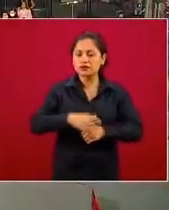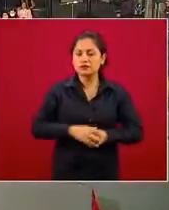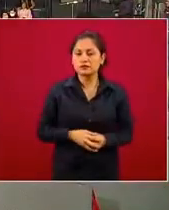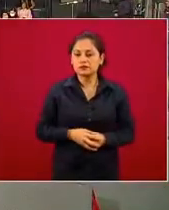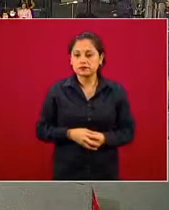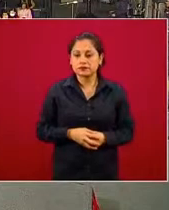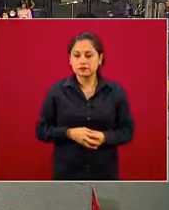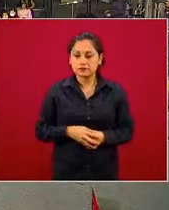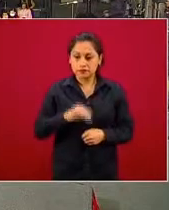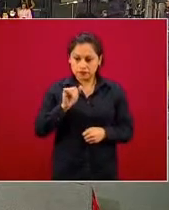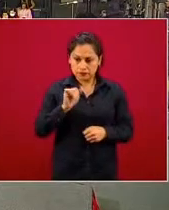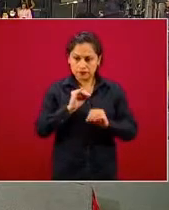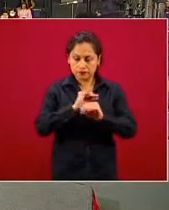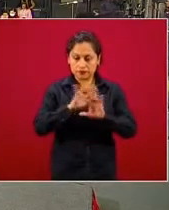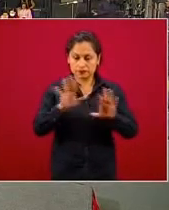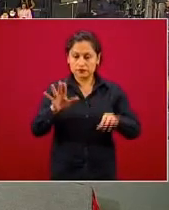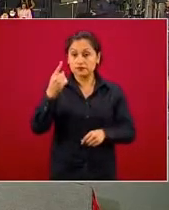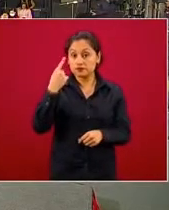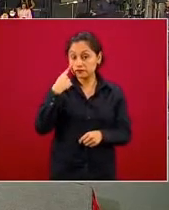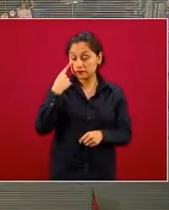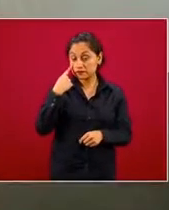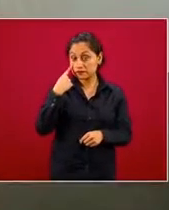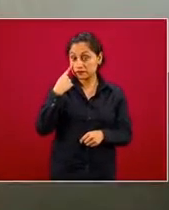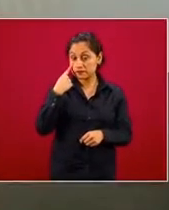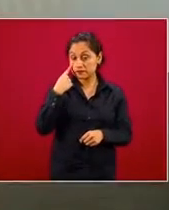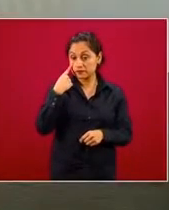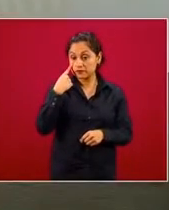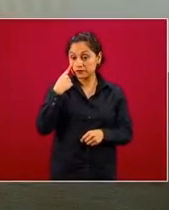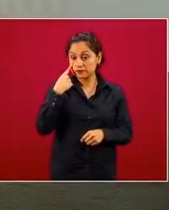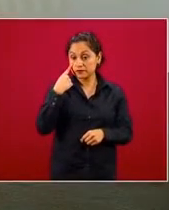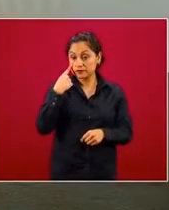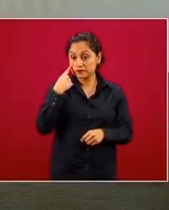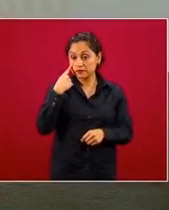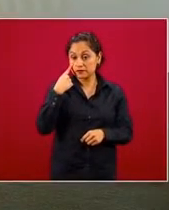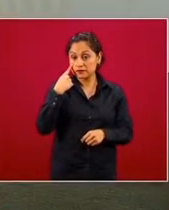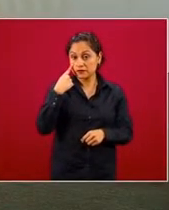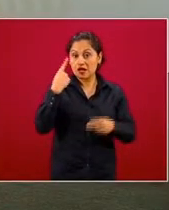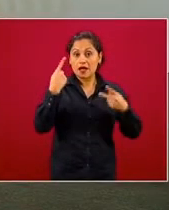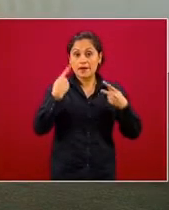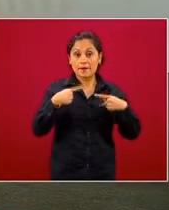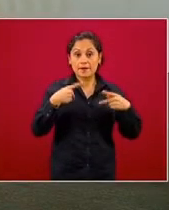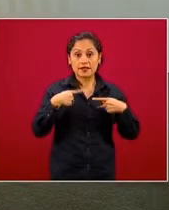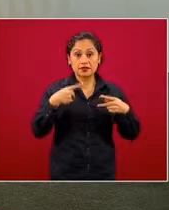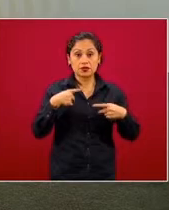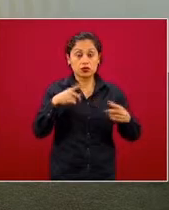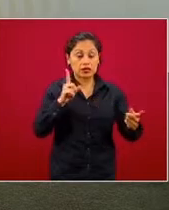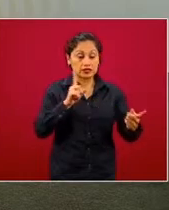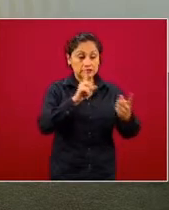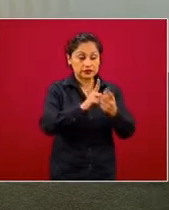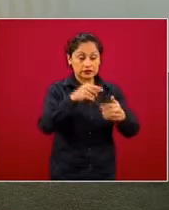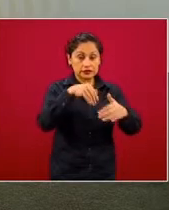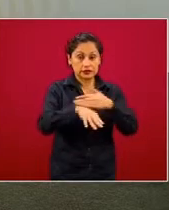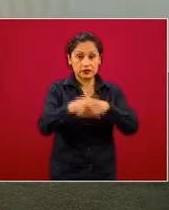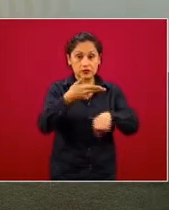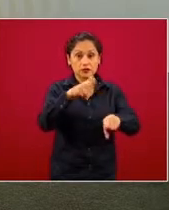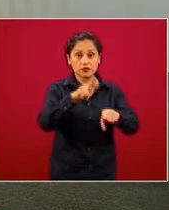cómo no. Em, en el So, caso when de talking la to comunicación con patients, we pacientes, have installed instalamos 11 hasta ahora tarps. 11 There are so módulos. far only